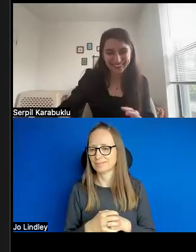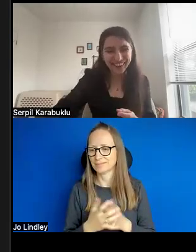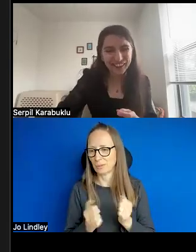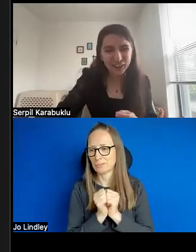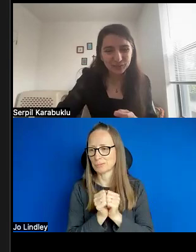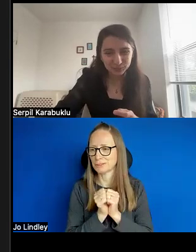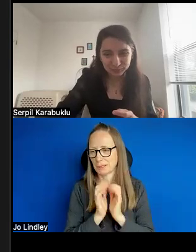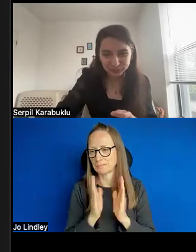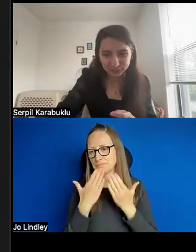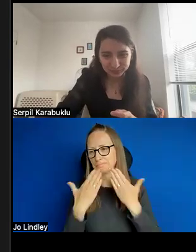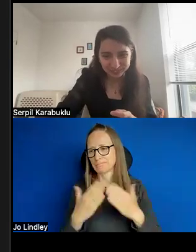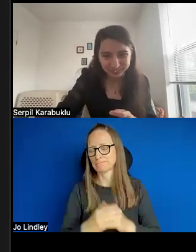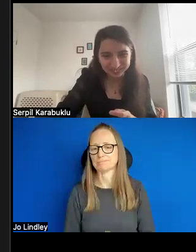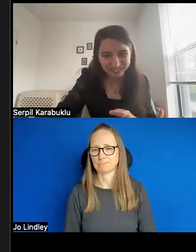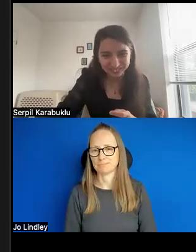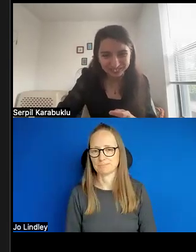Thanks.